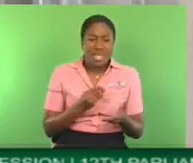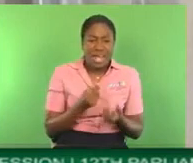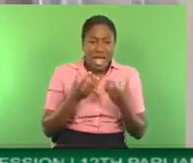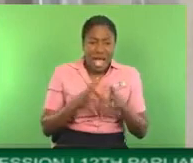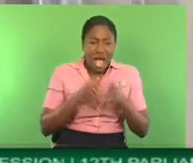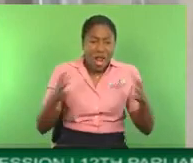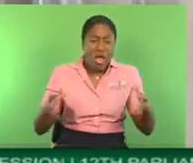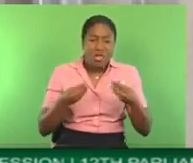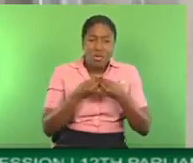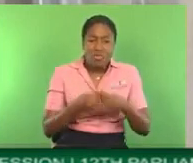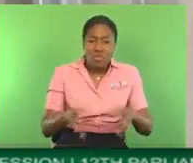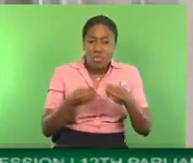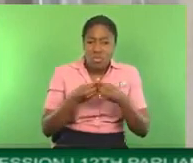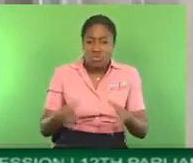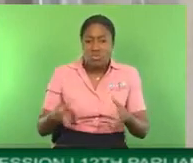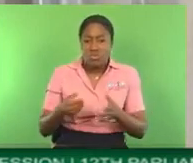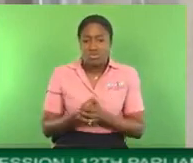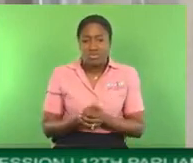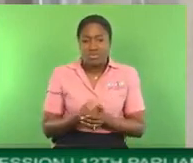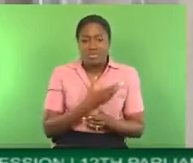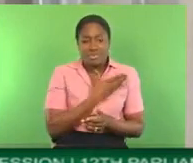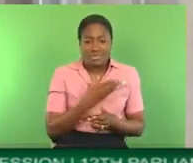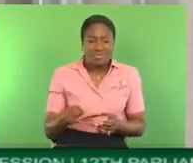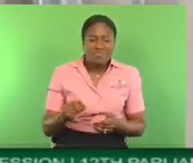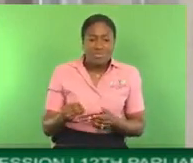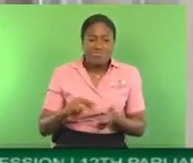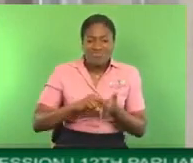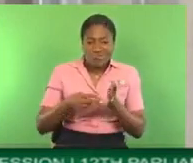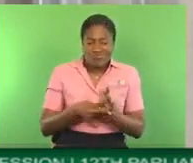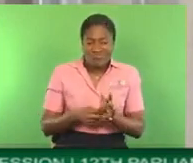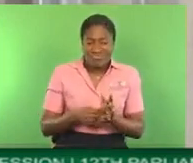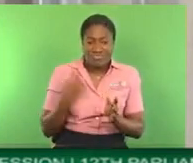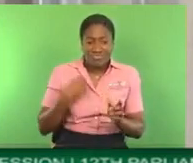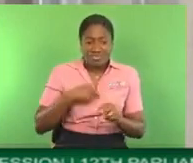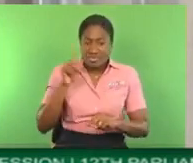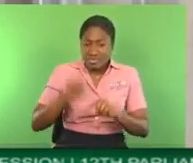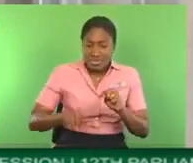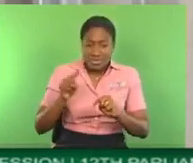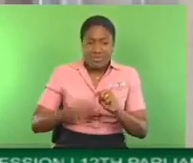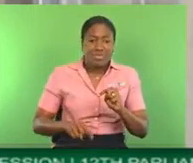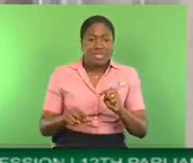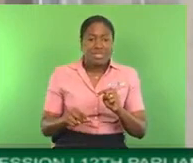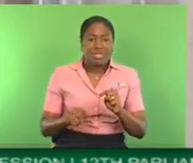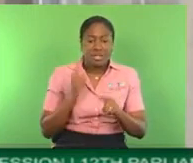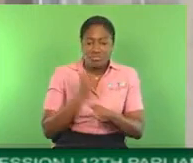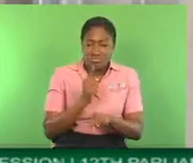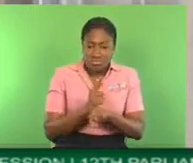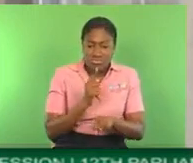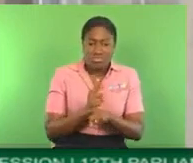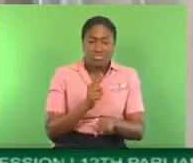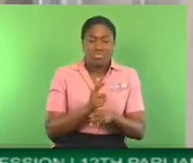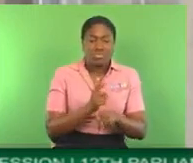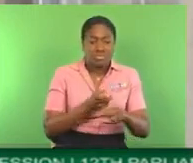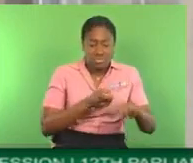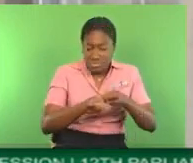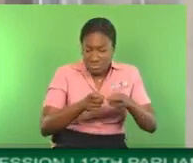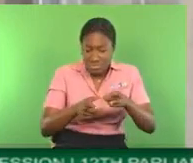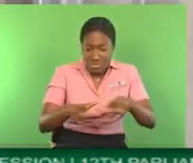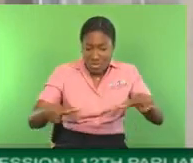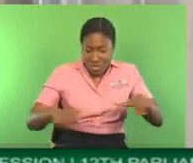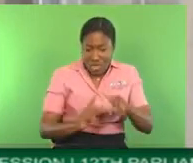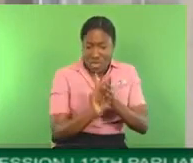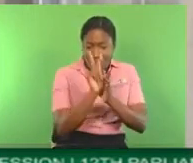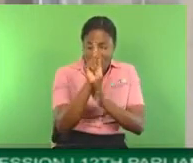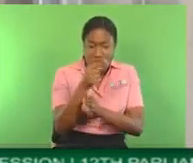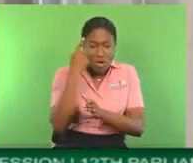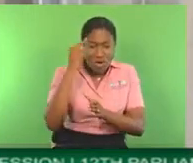of perishable goods and reducing our capacity to take advantage of favorable market conditions. To promote the growth of